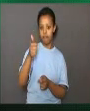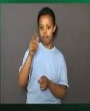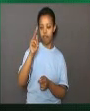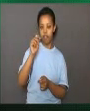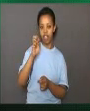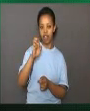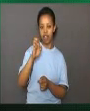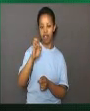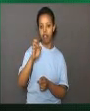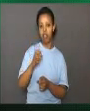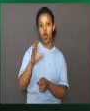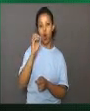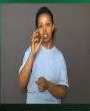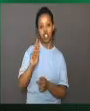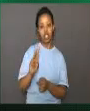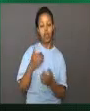aerobic conditions.